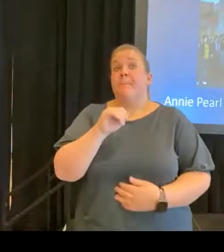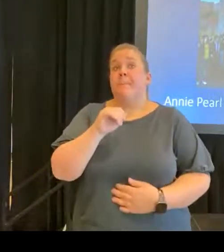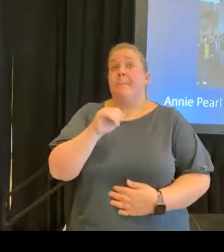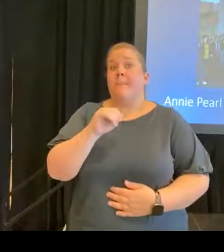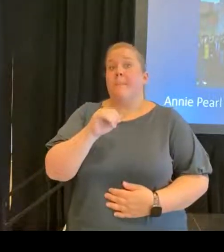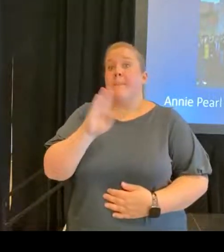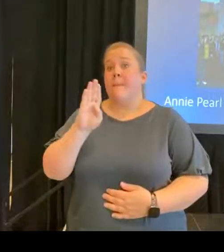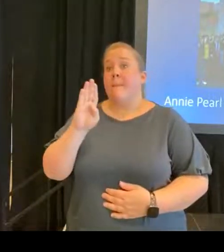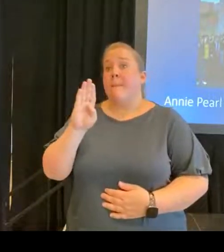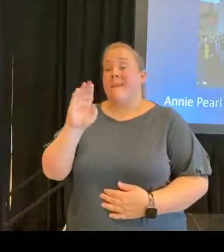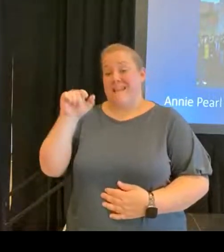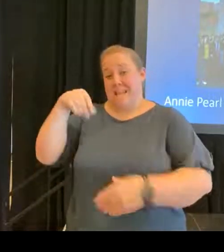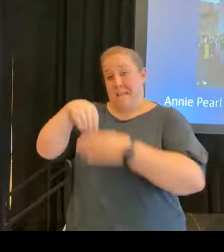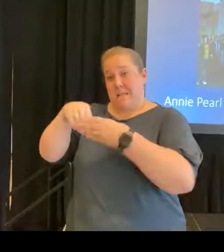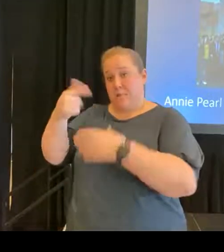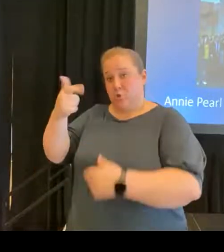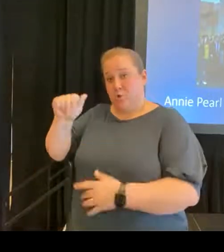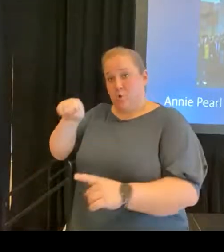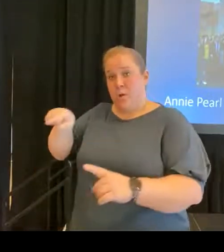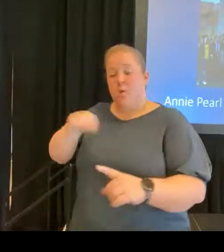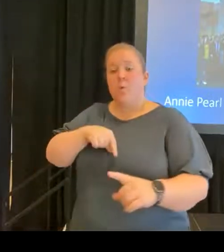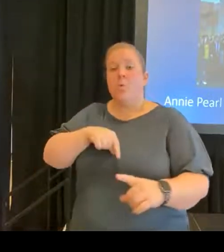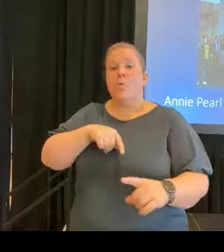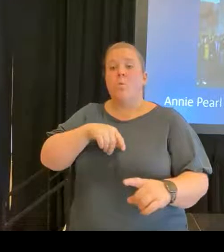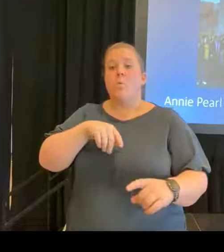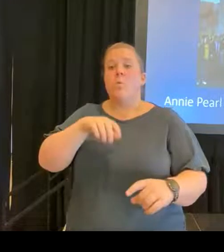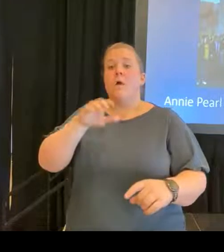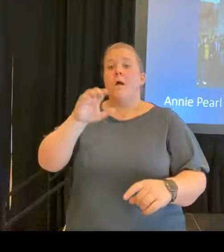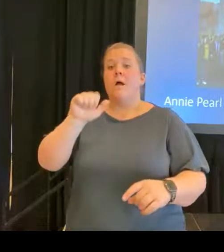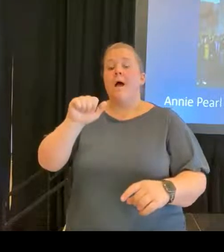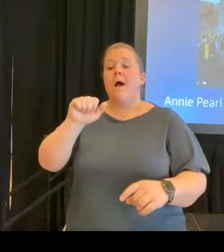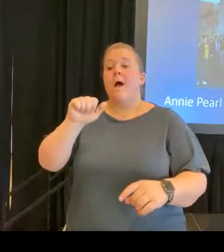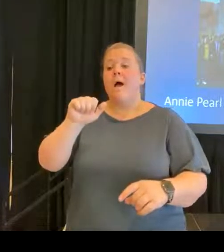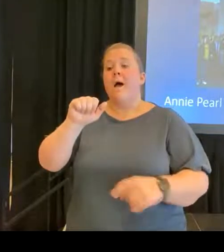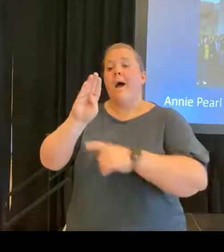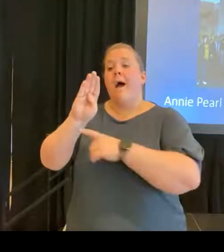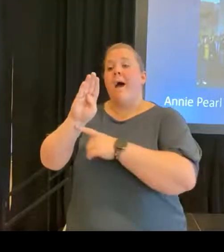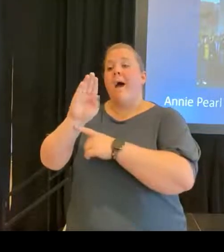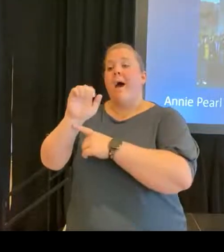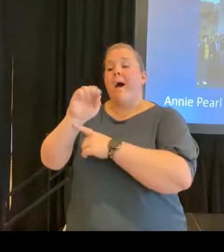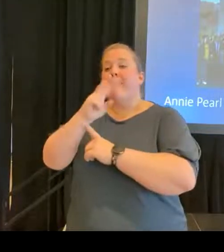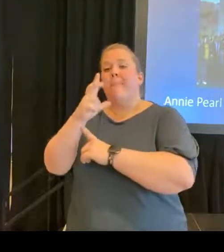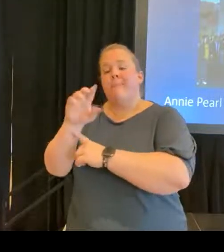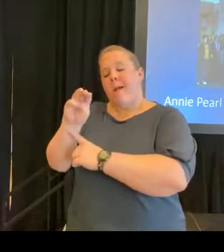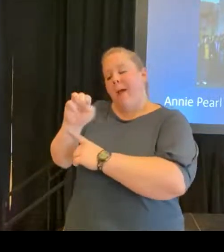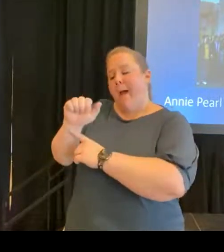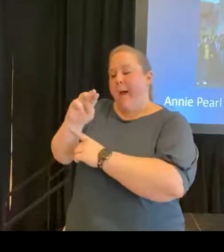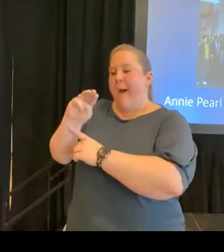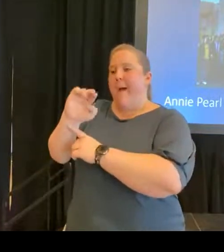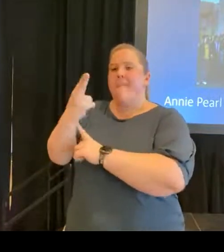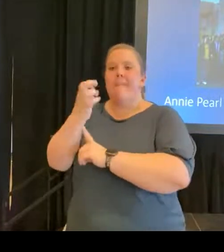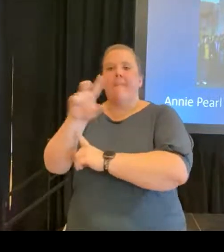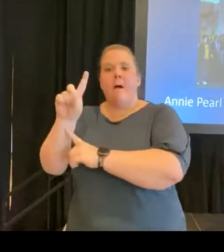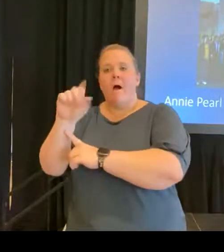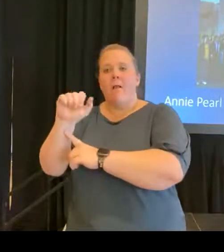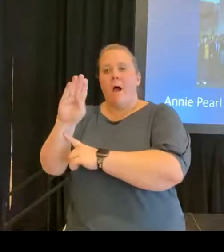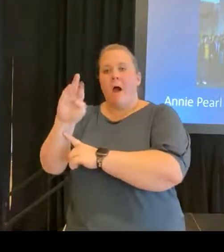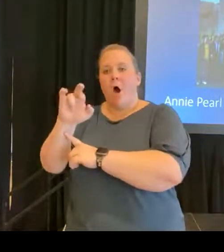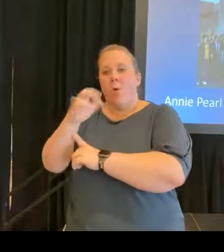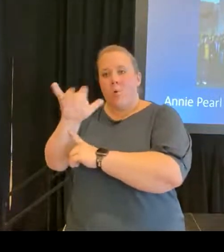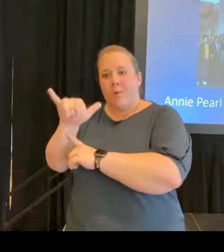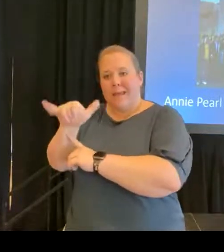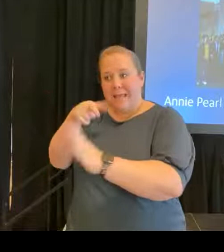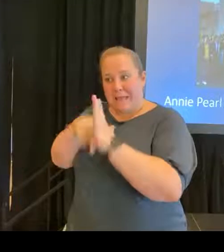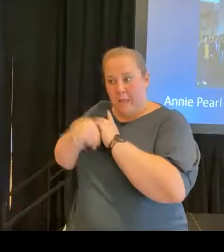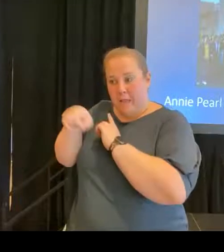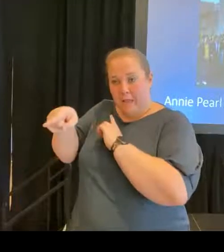Burnsville, Georgia, where Omari was killed, I was in the tax division and went there in